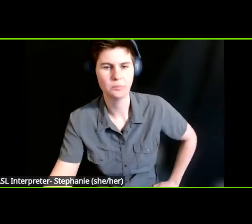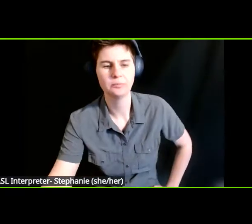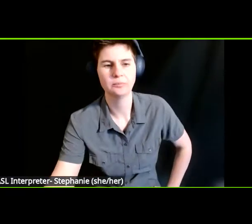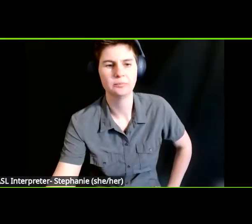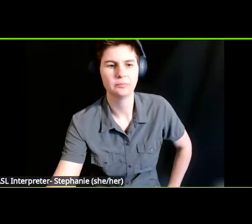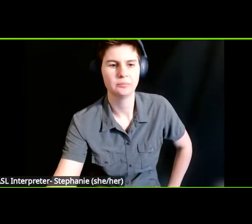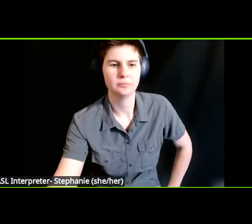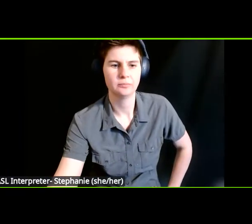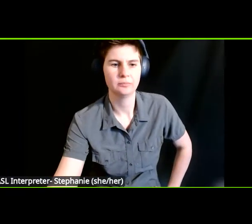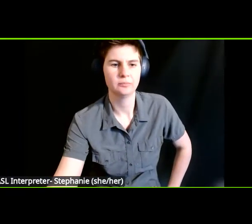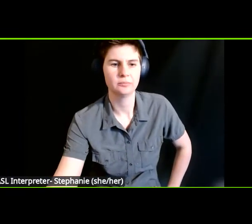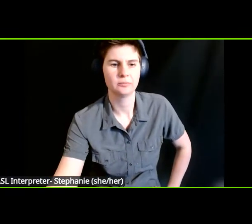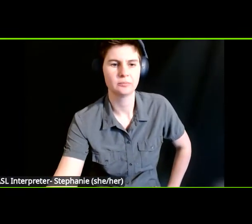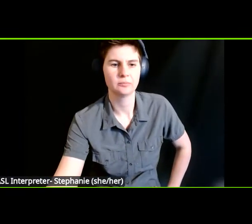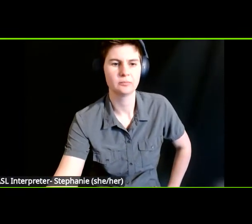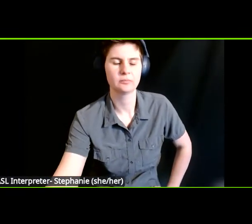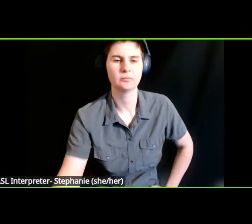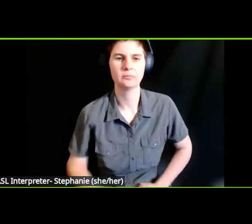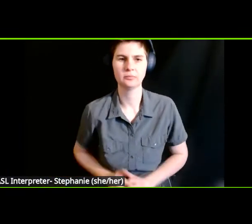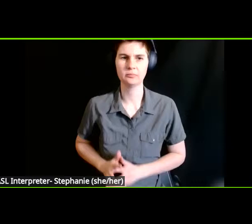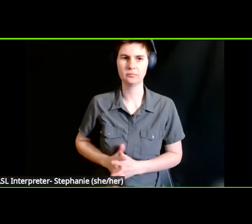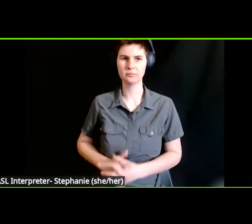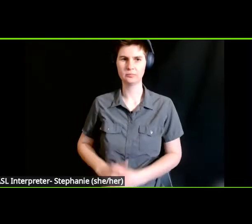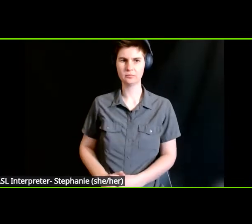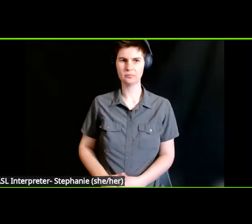Perfect, thank you.